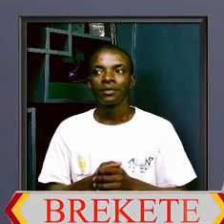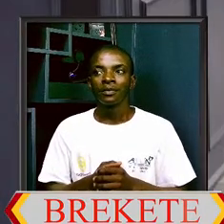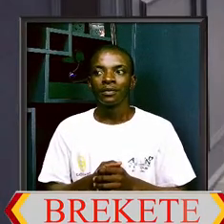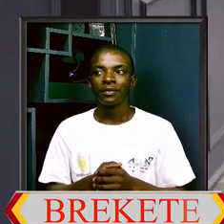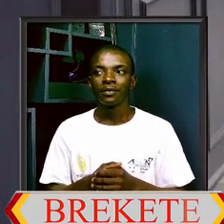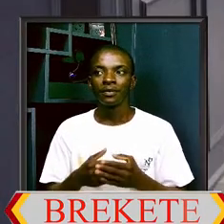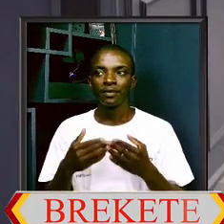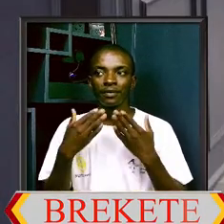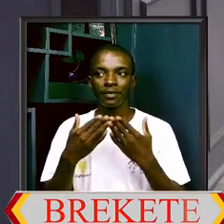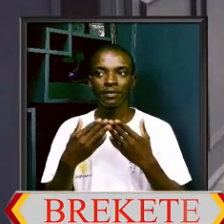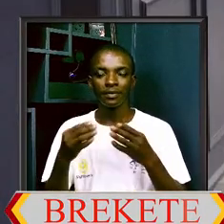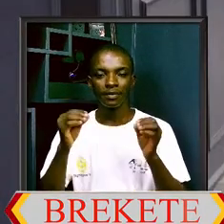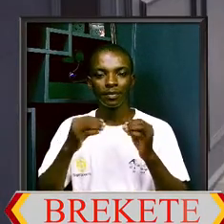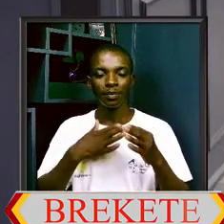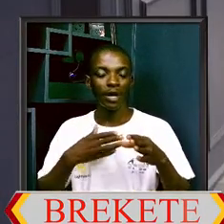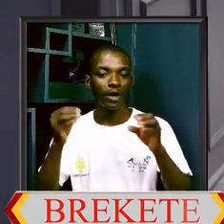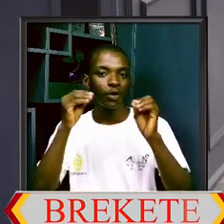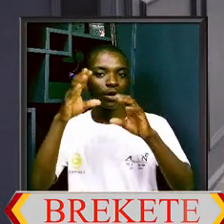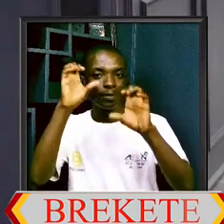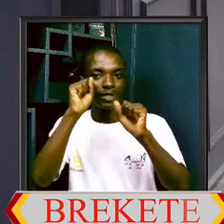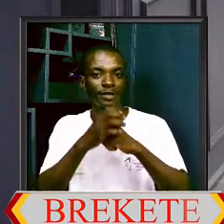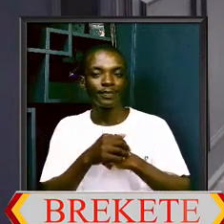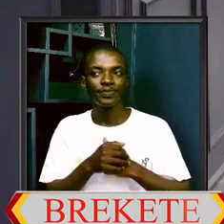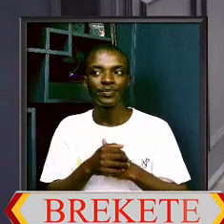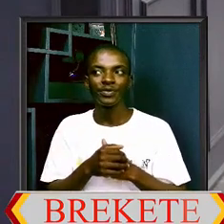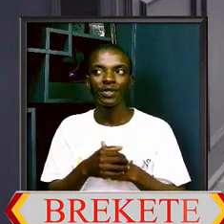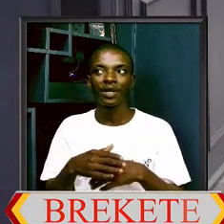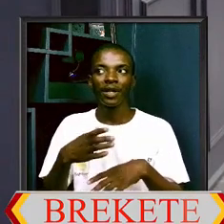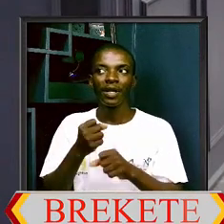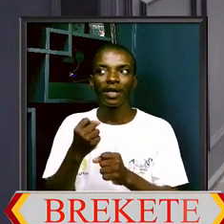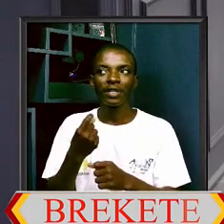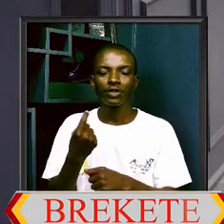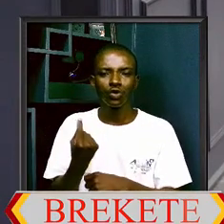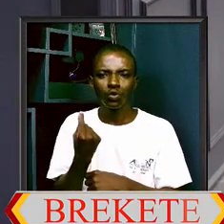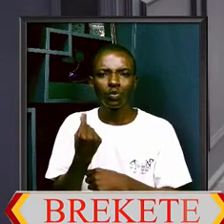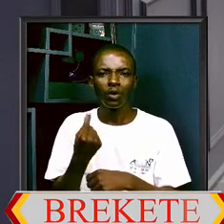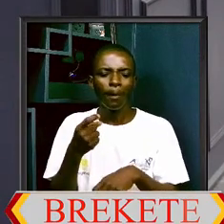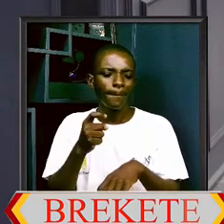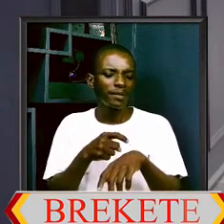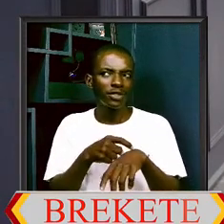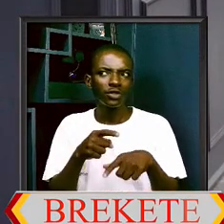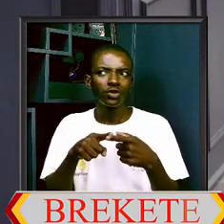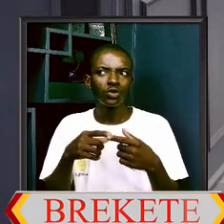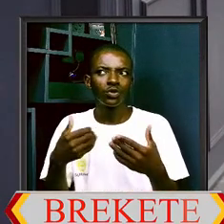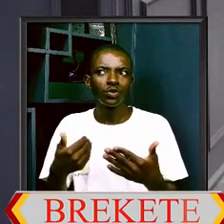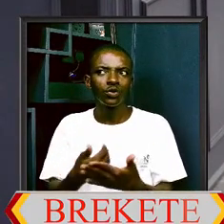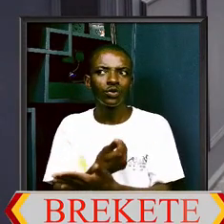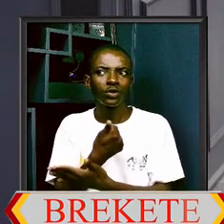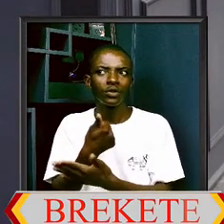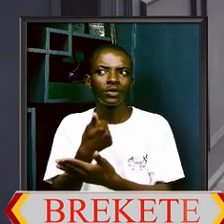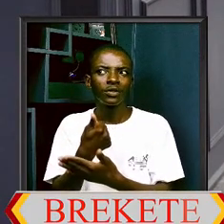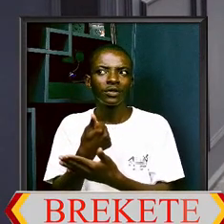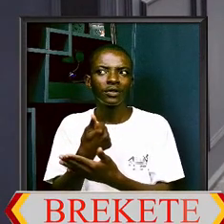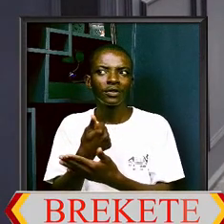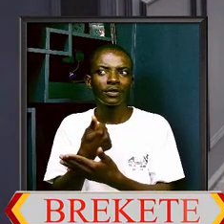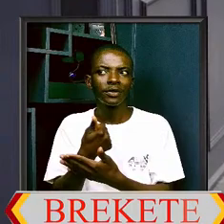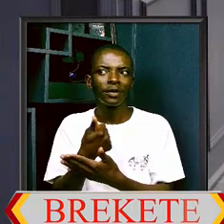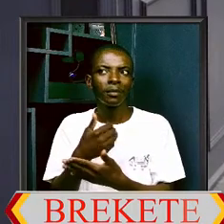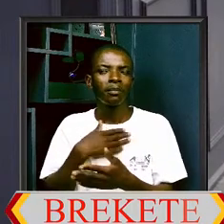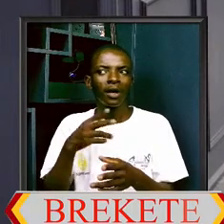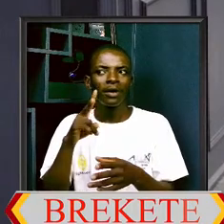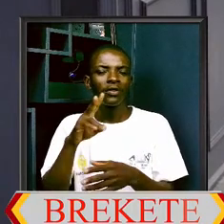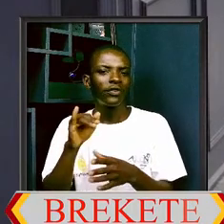you very much my ordinary president make I collect small perit intiate my vice